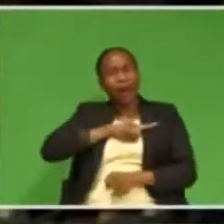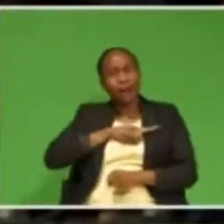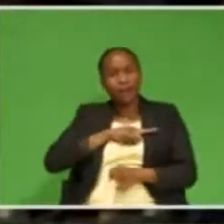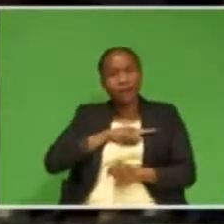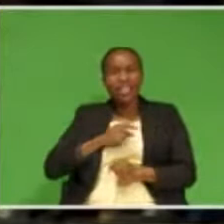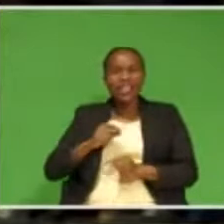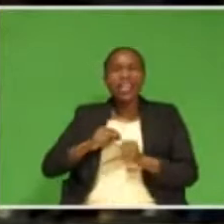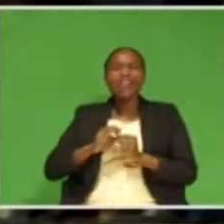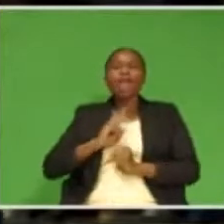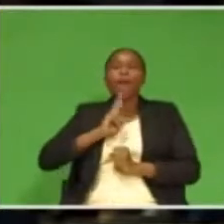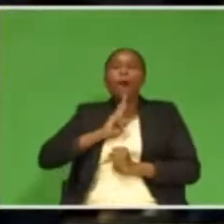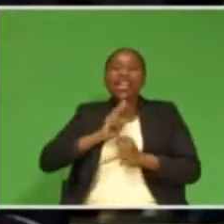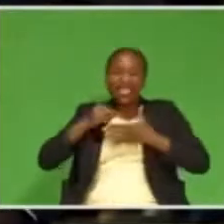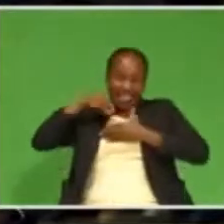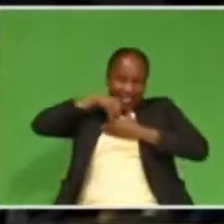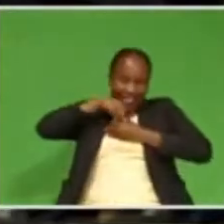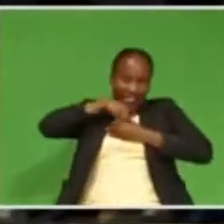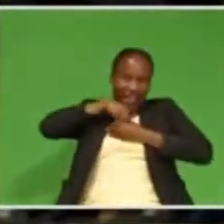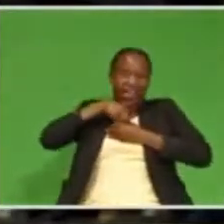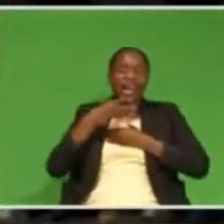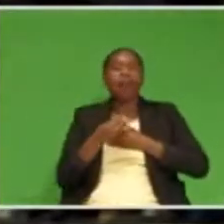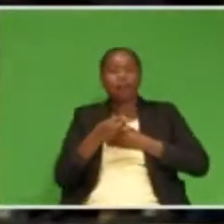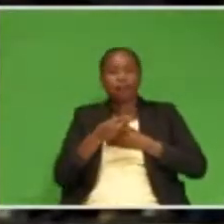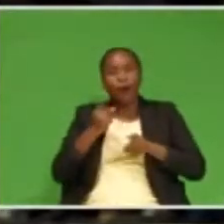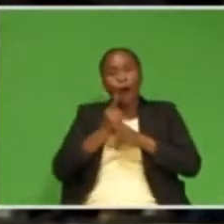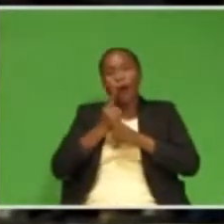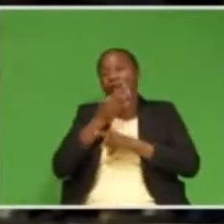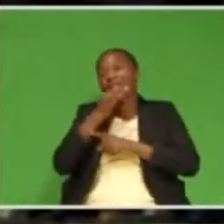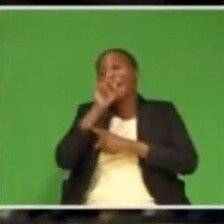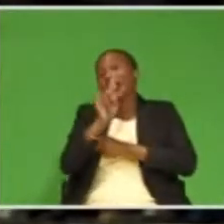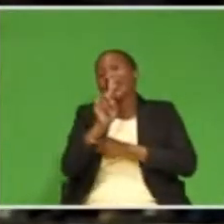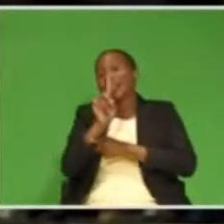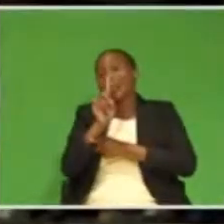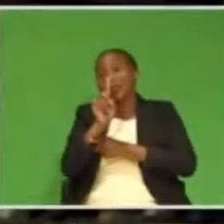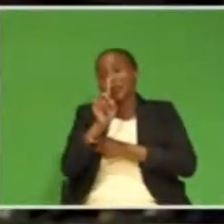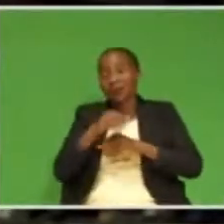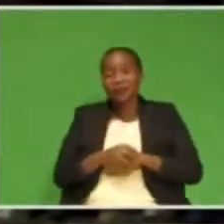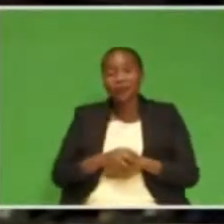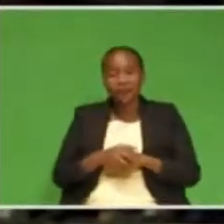me that always says,